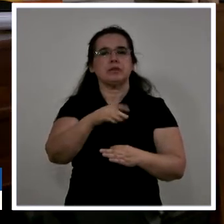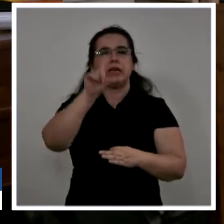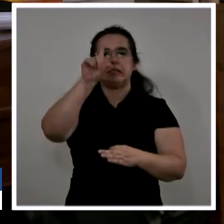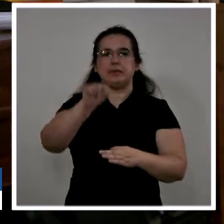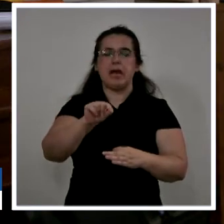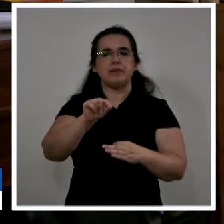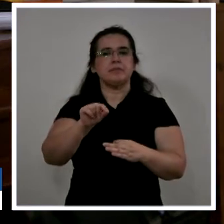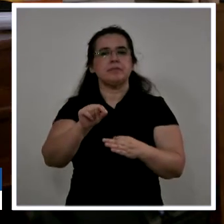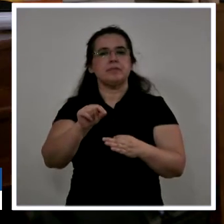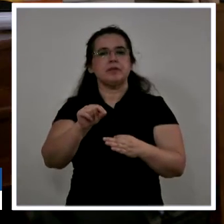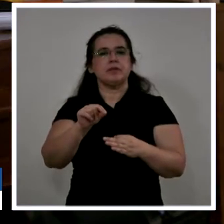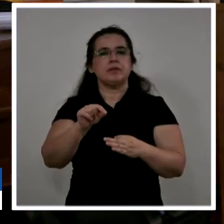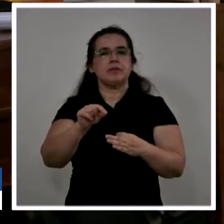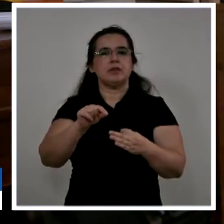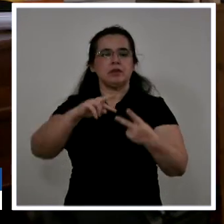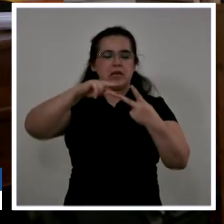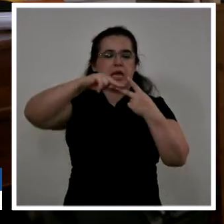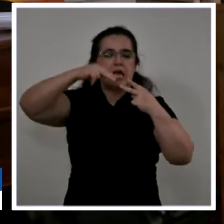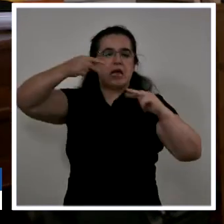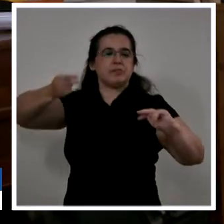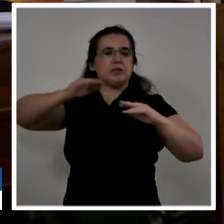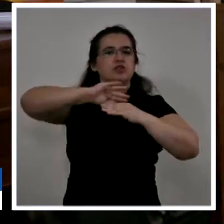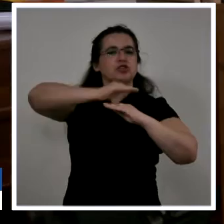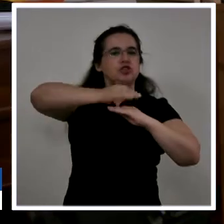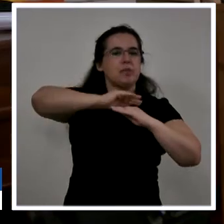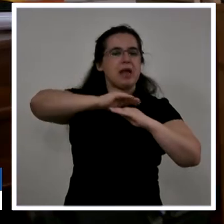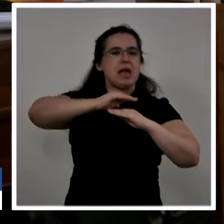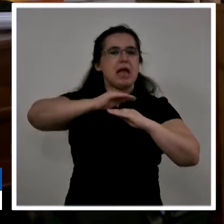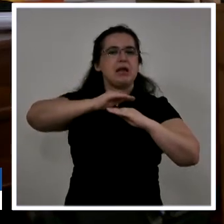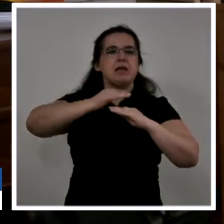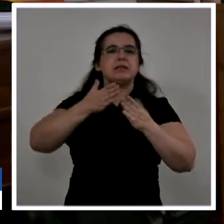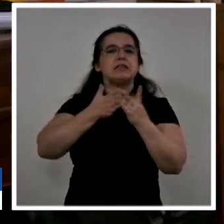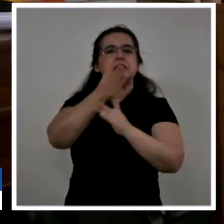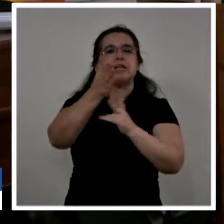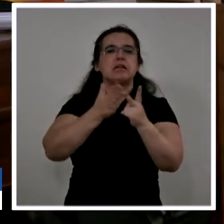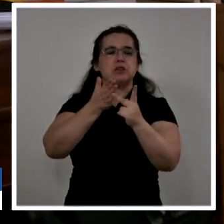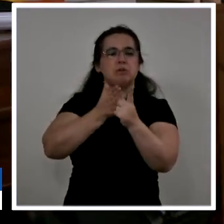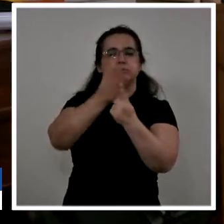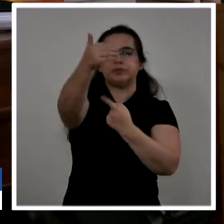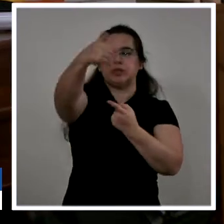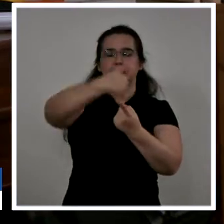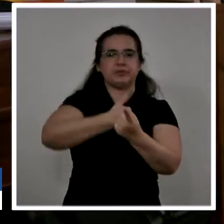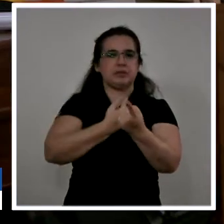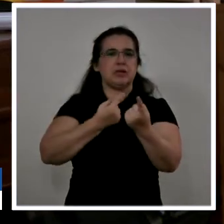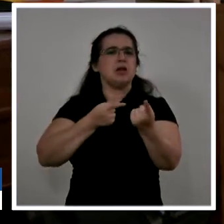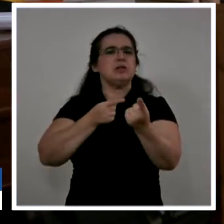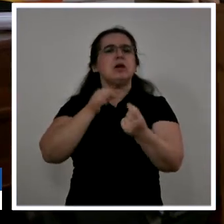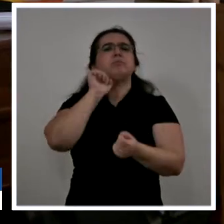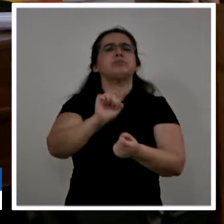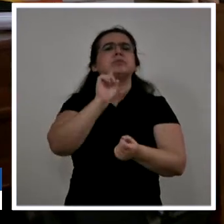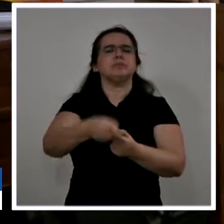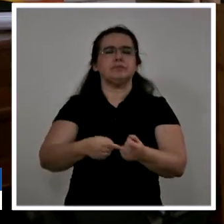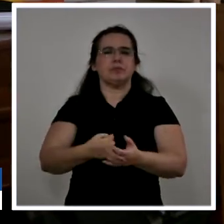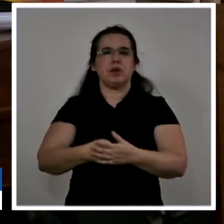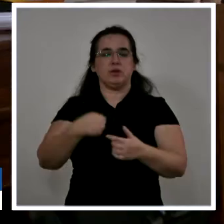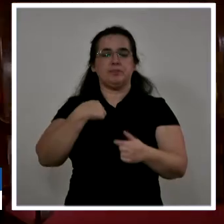comportamento e o epigenoma é bilateral, ou bidirecional. Meaning, significando, my